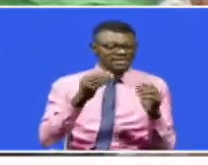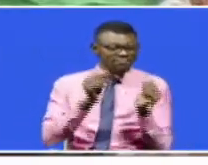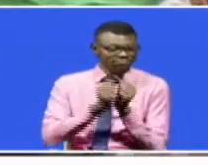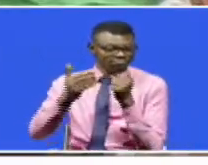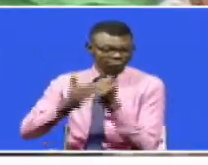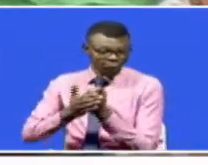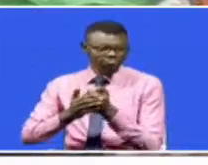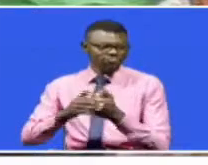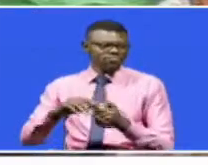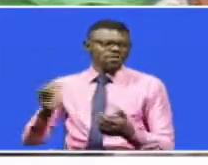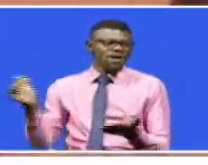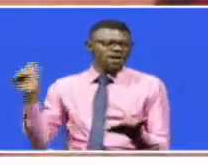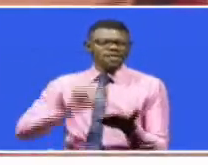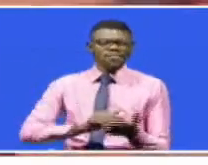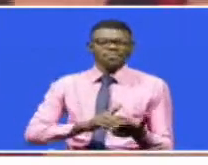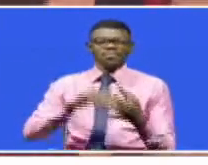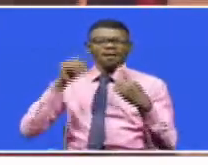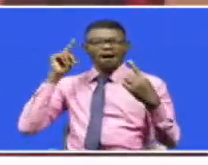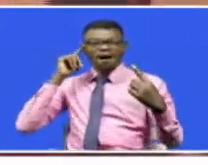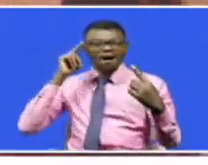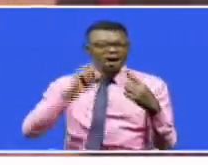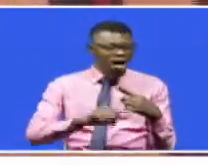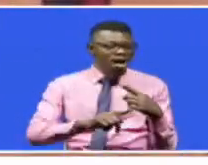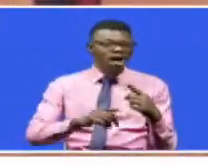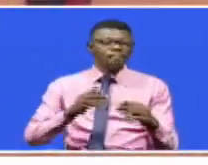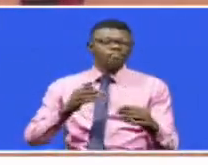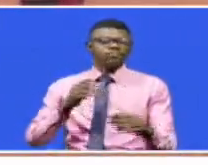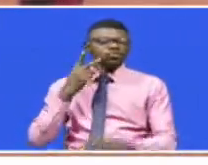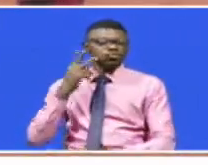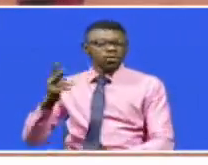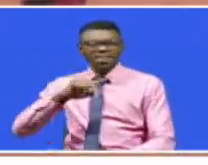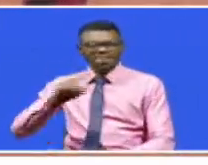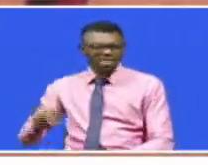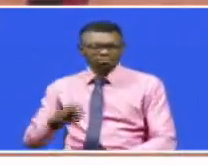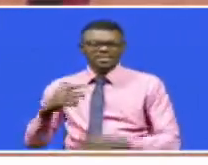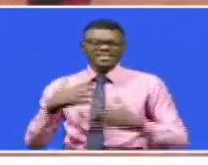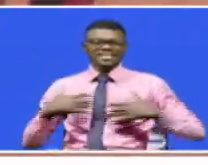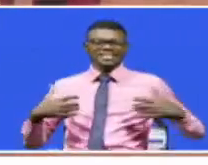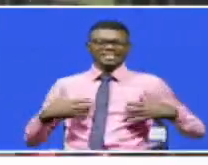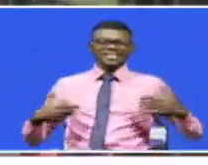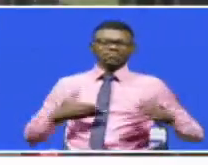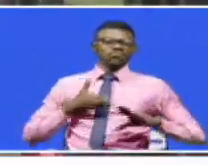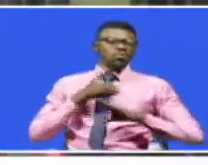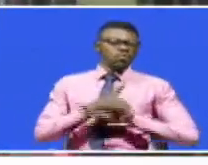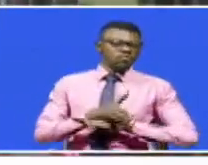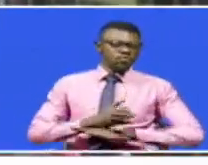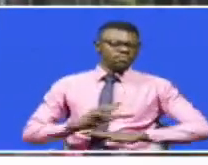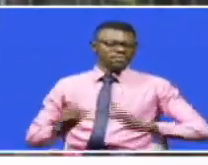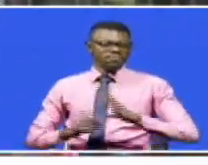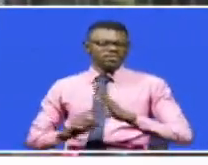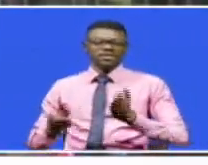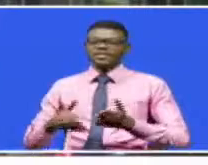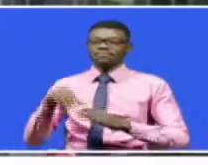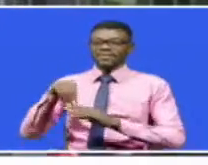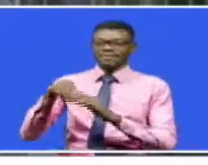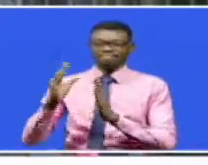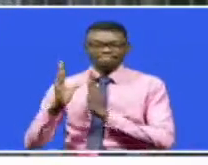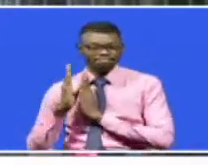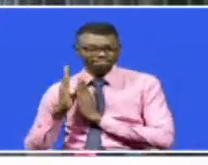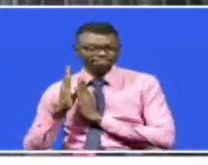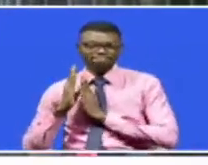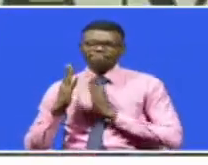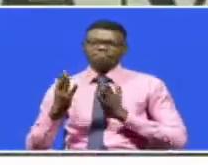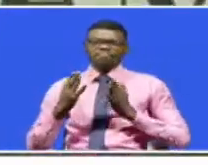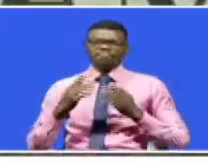2019, targeting more than 200,000 refugees. With the Ministry of Interior remaining tight-lipped on whether the UN